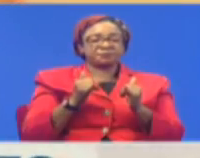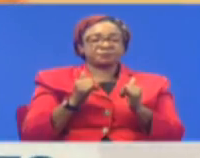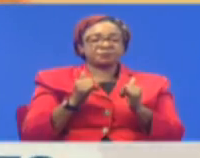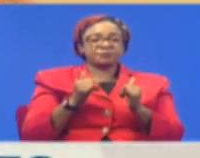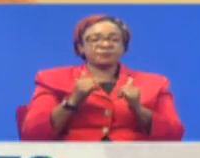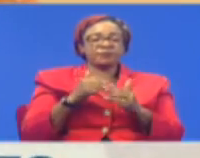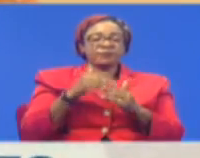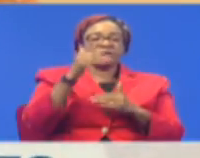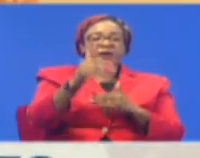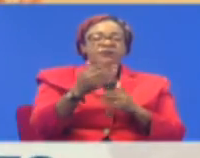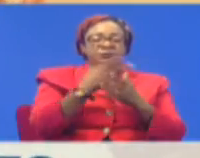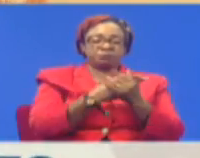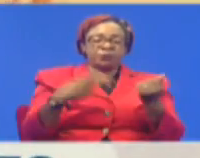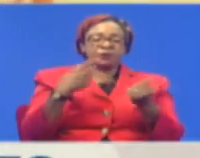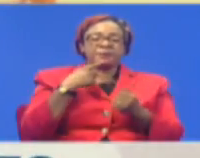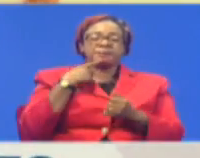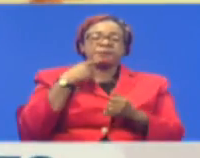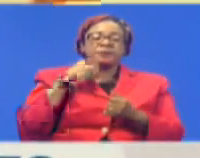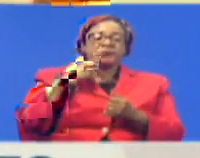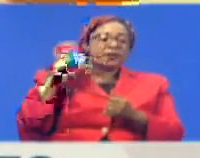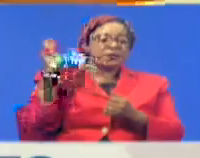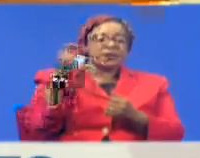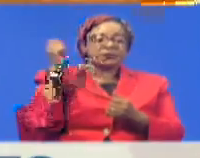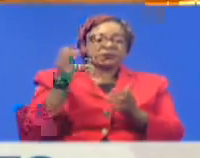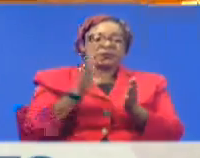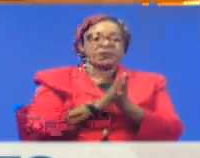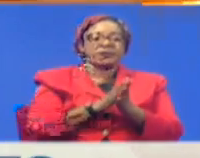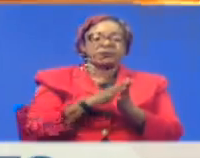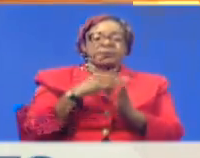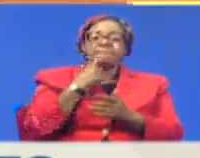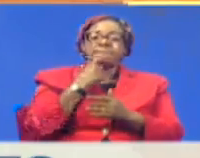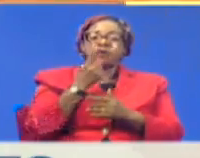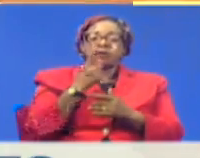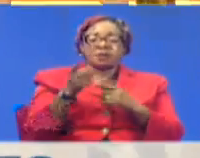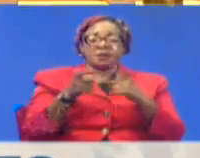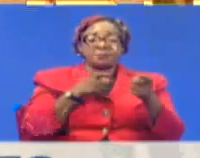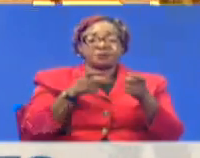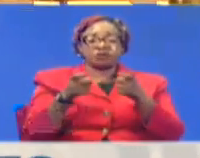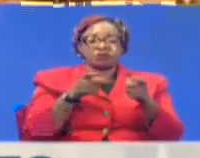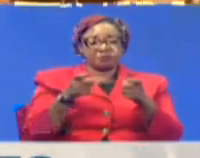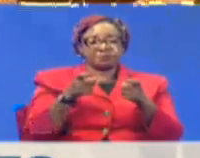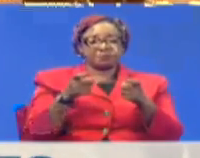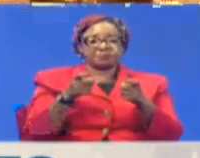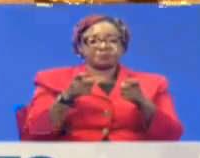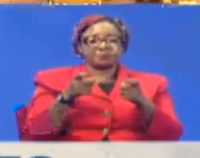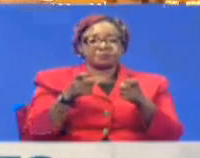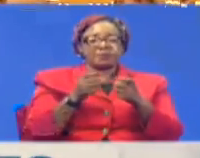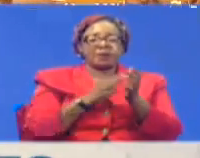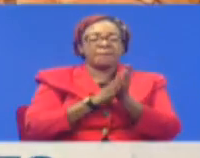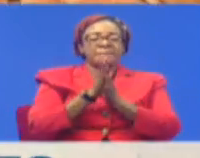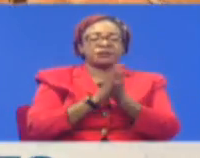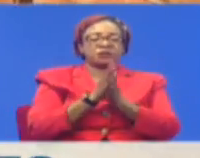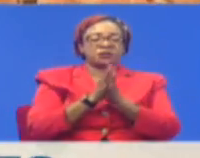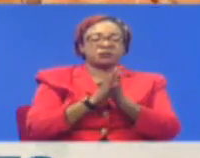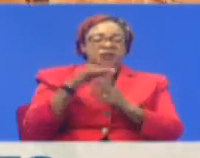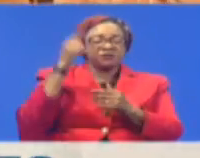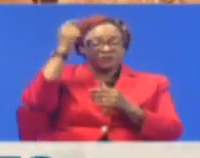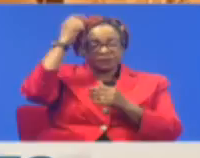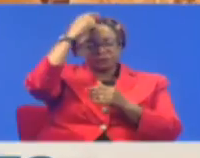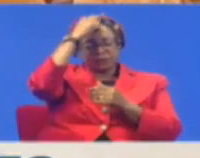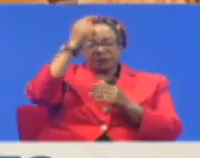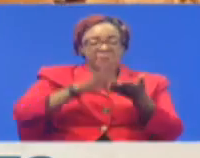both the Kenyatta Senior and Moi governments in the provincial administration, an ambitious Simeon Nyachae ventured into